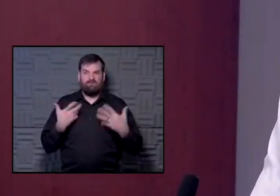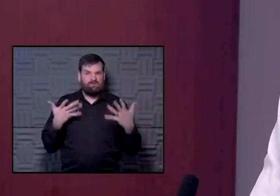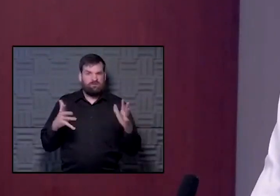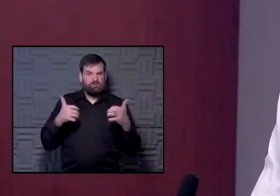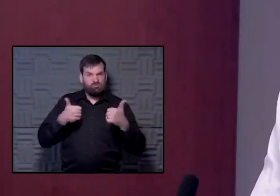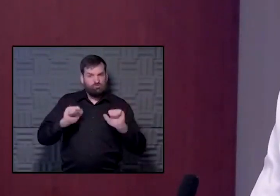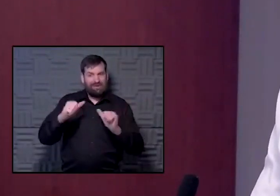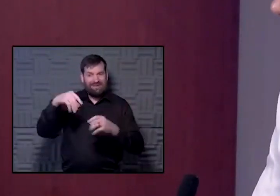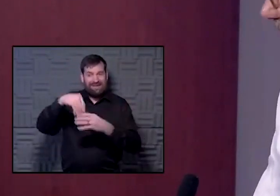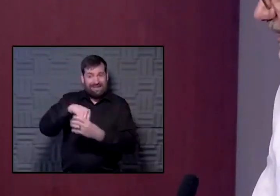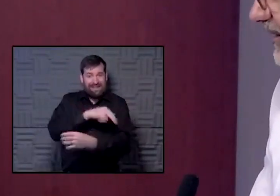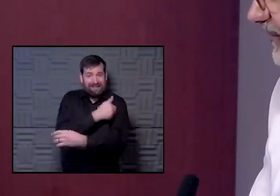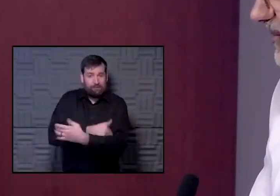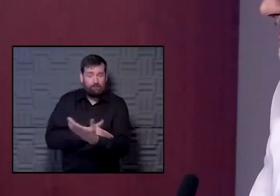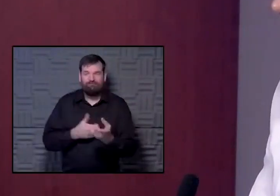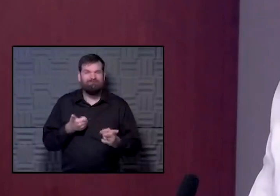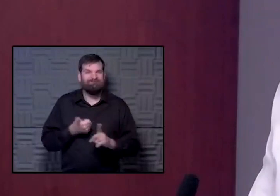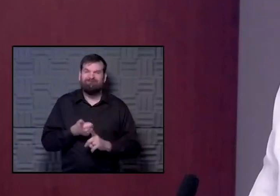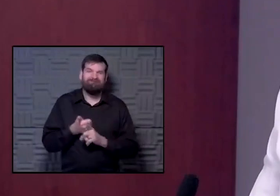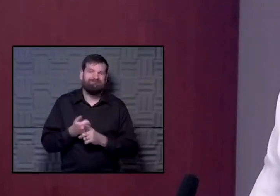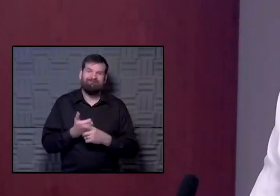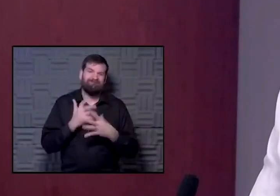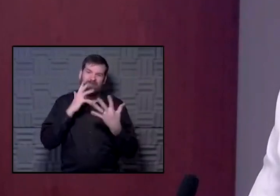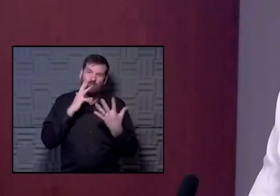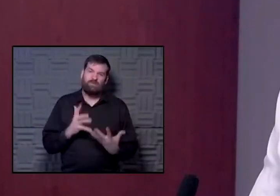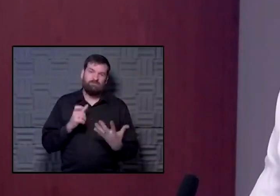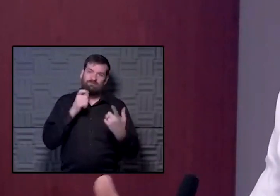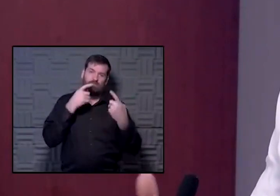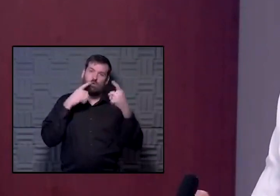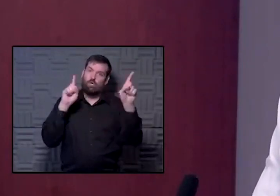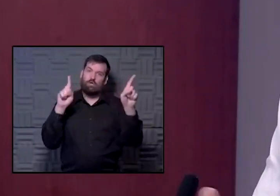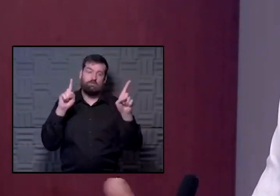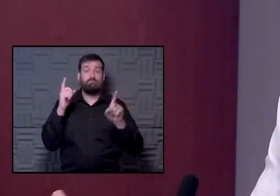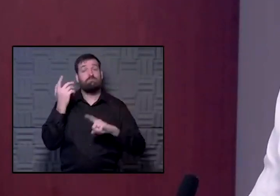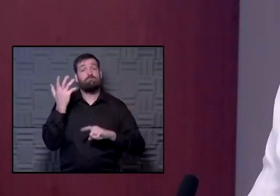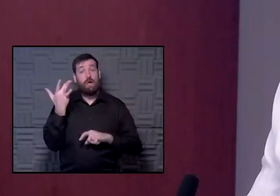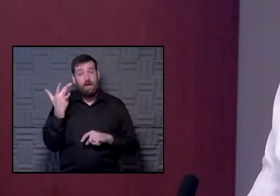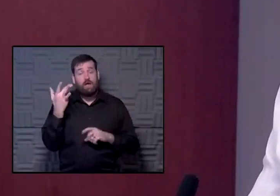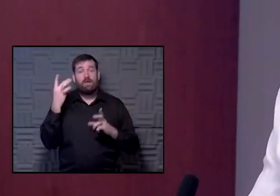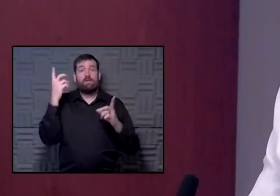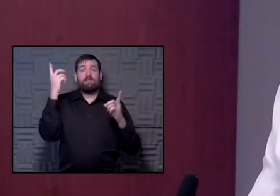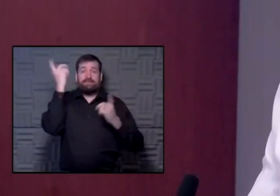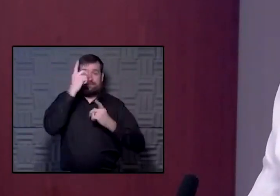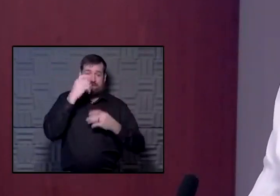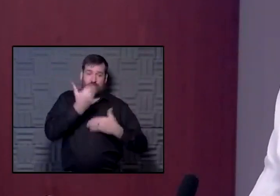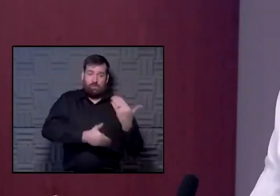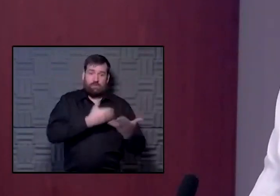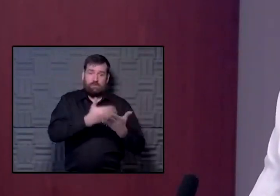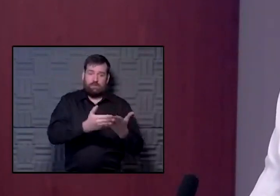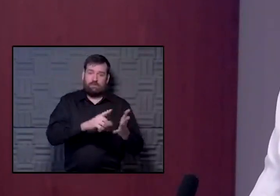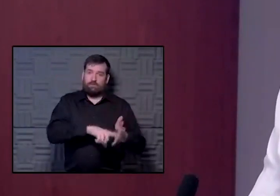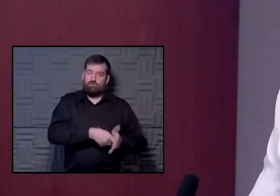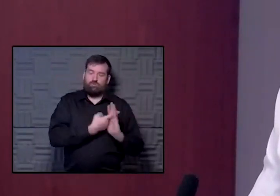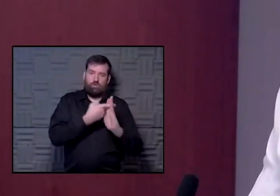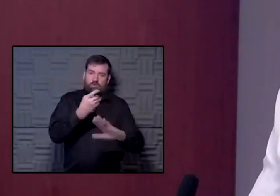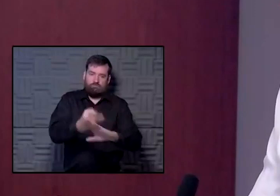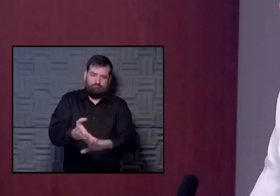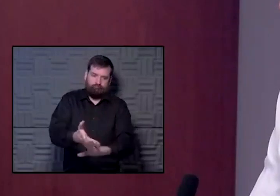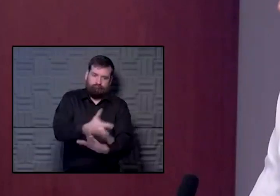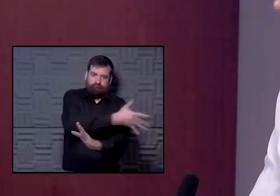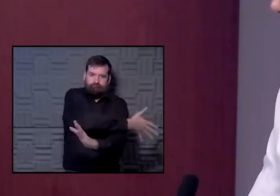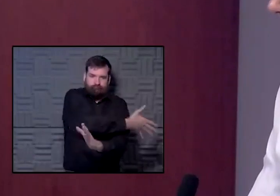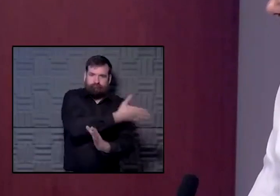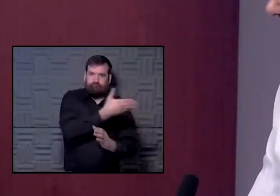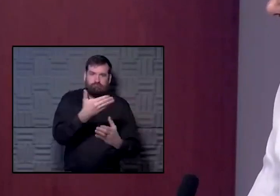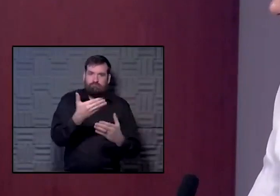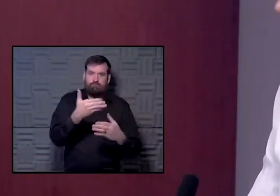far in the hospital have not worked, unfortunately. And it's because the disease process got triggered, far before, any